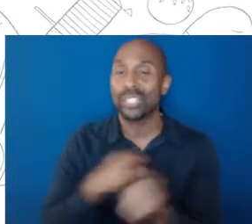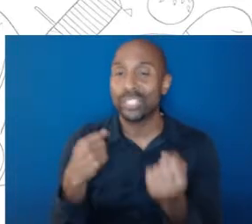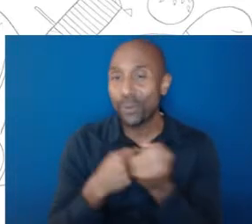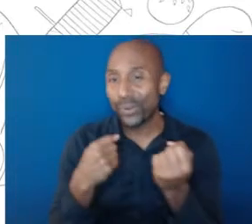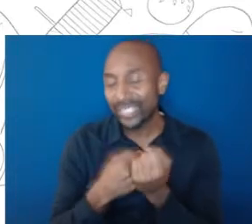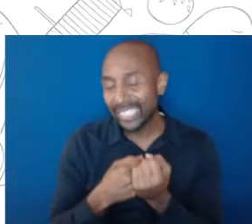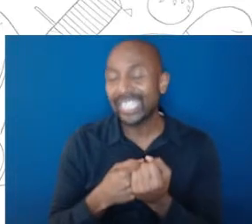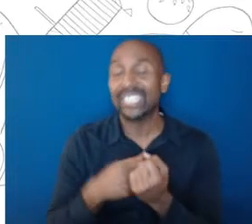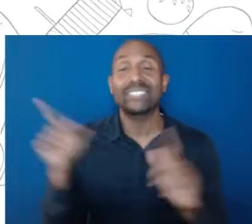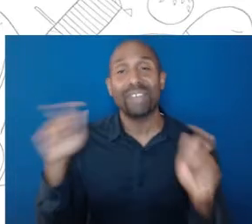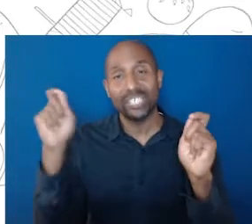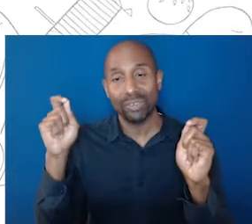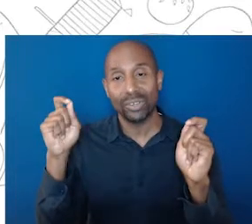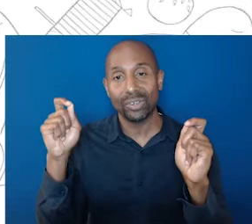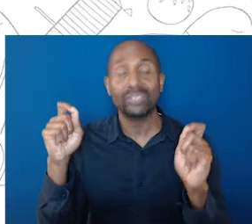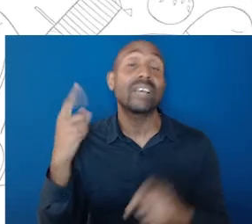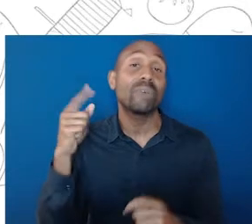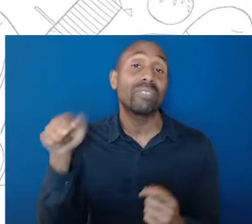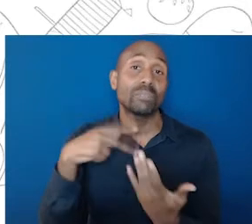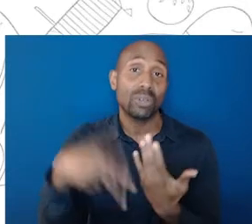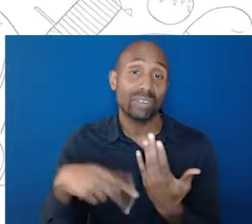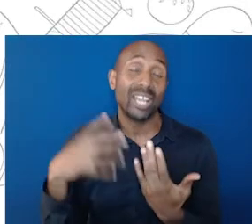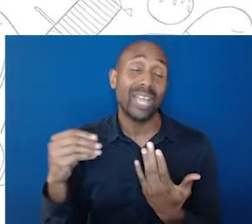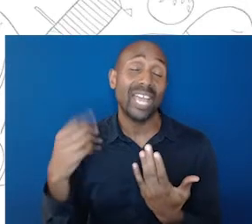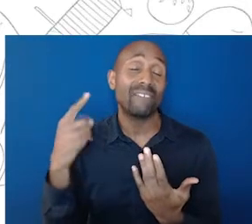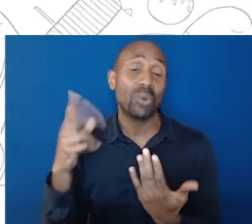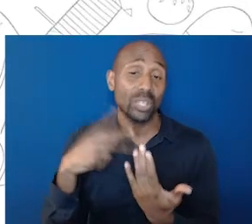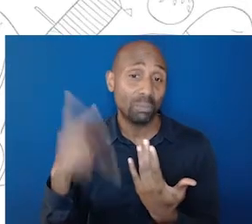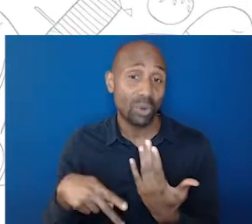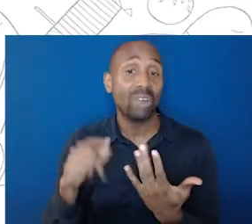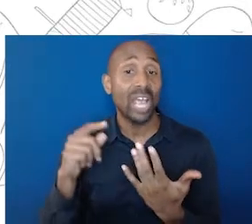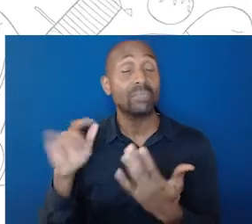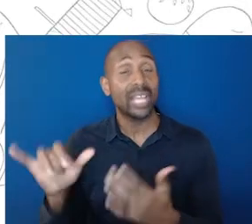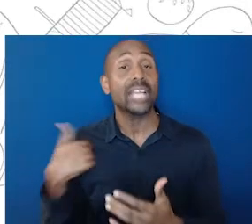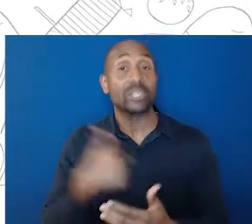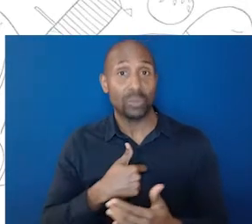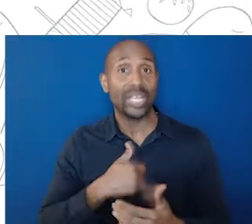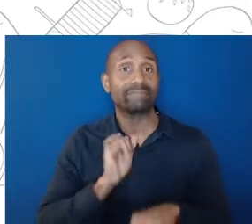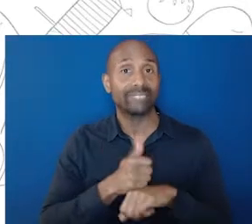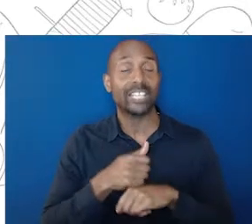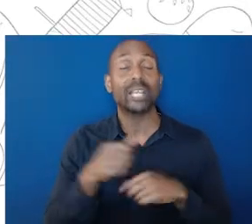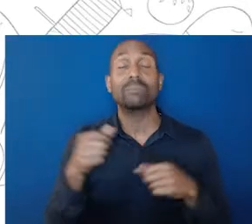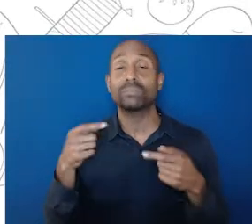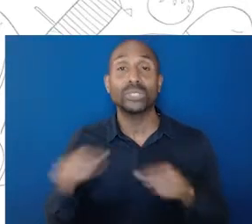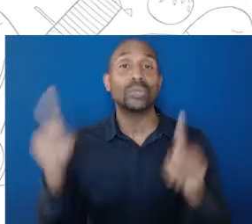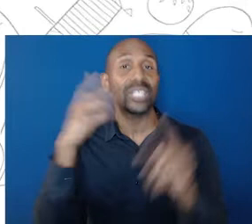support of the festival, for this program, and also the programs that we have throughout